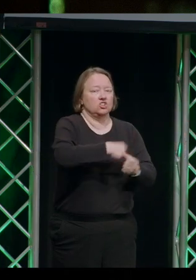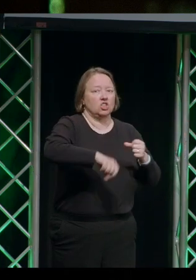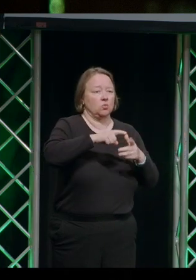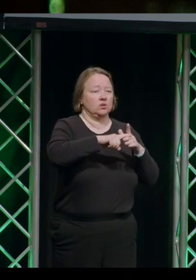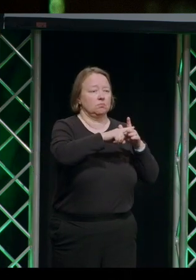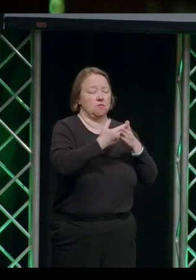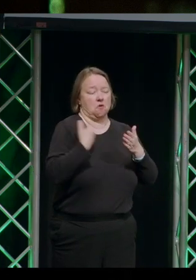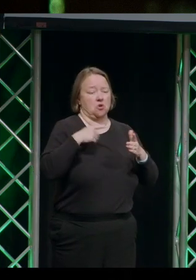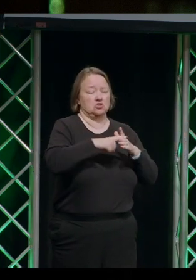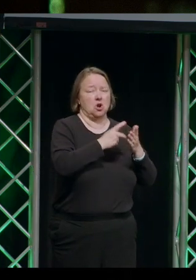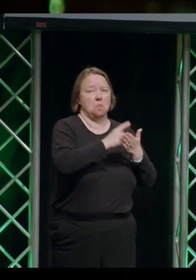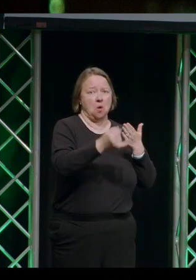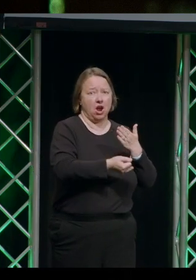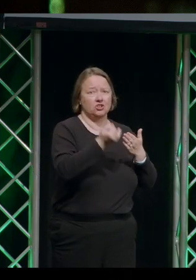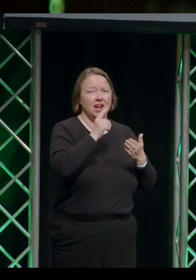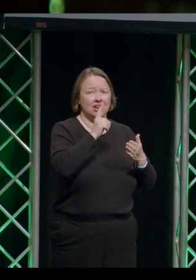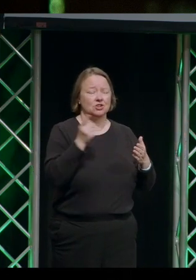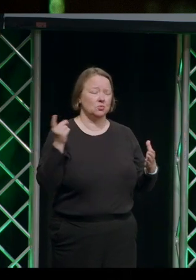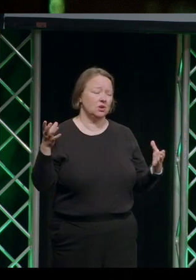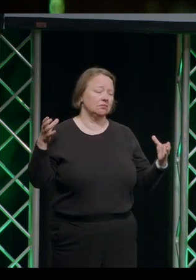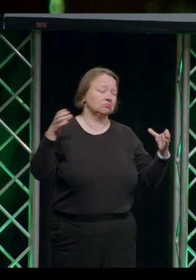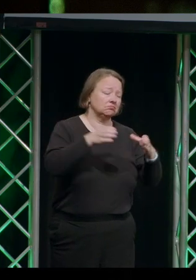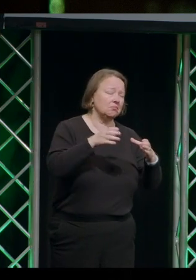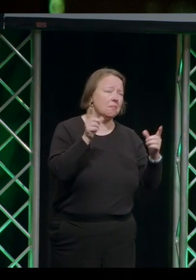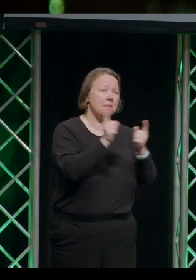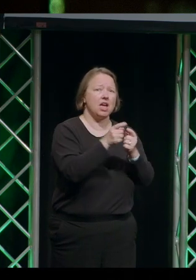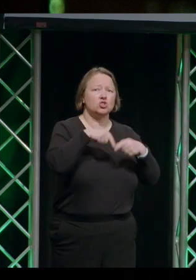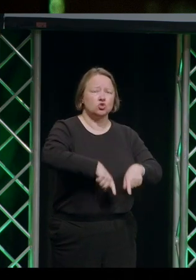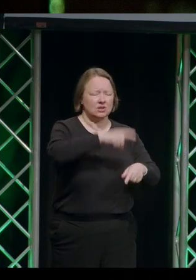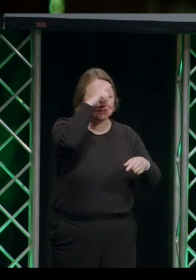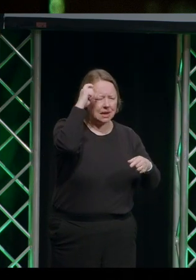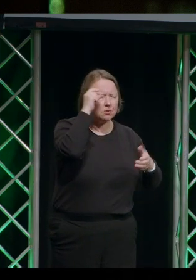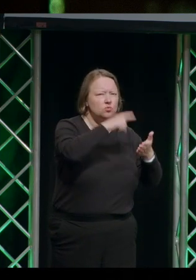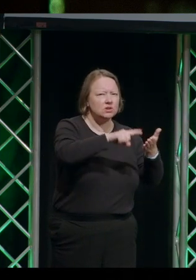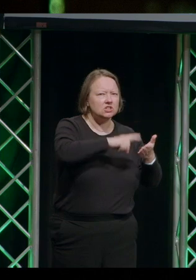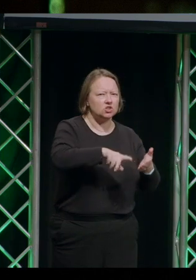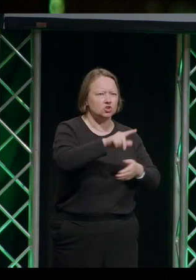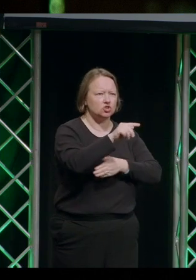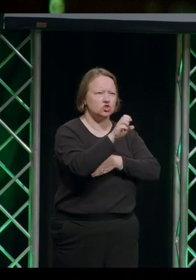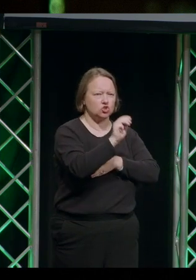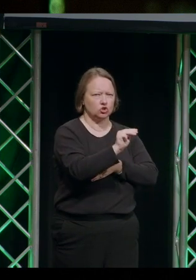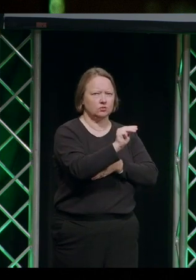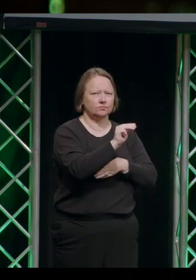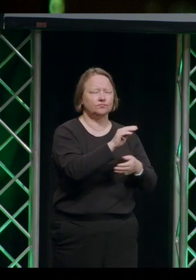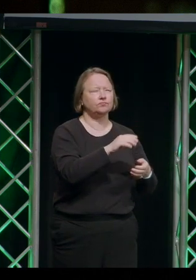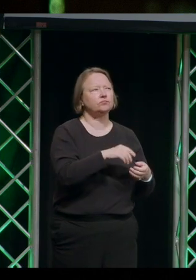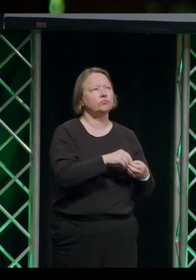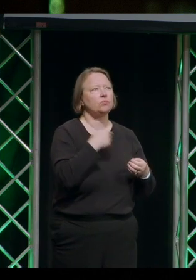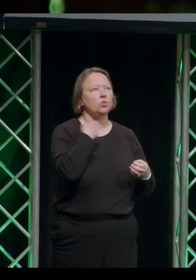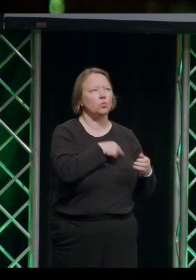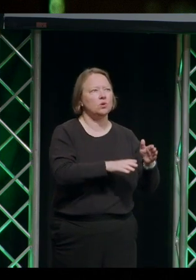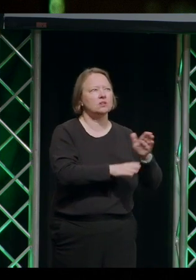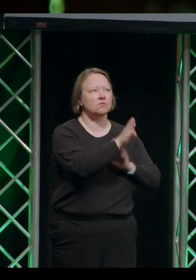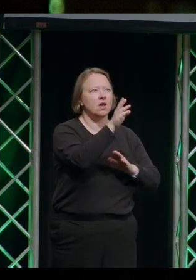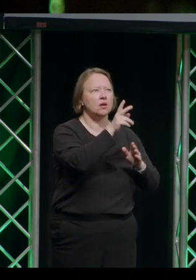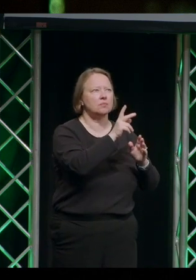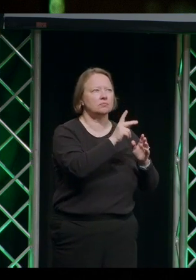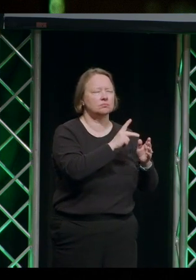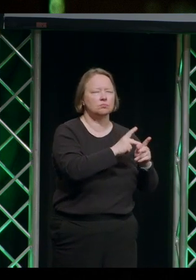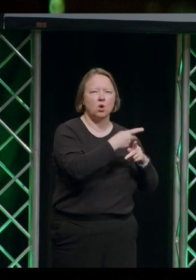project. And we actually got together during a summer research term. And we started developing this project as